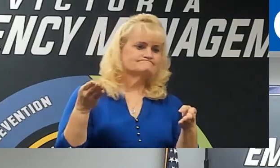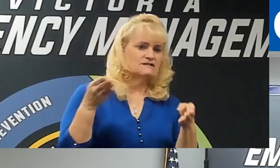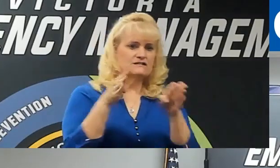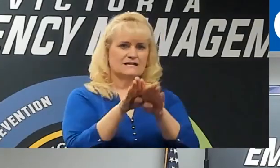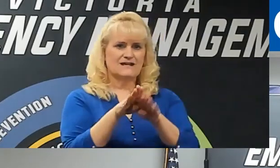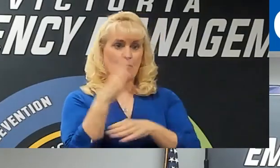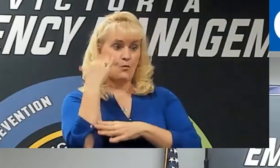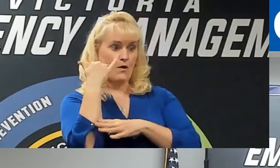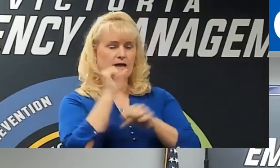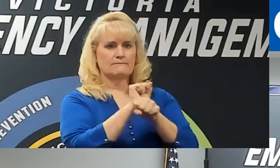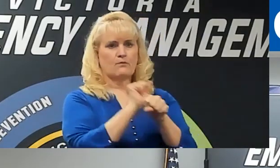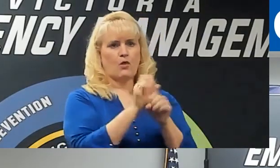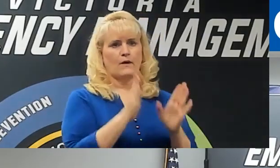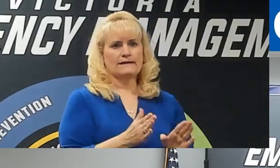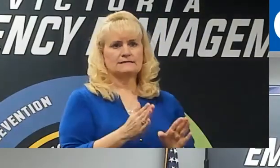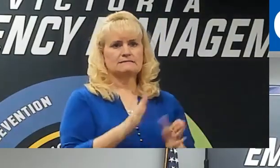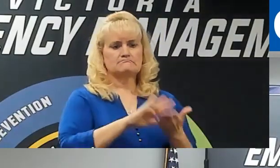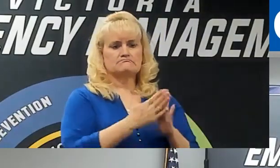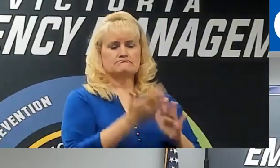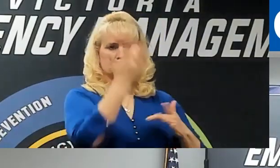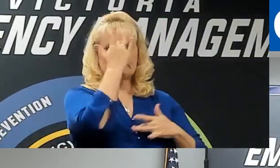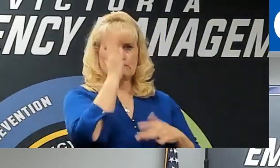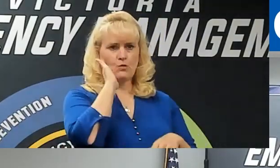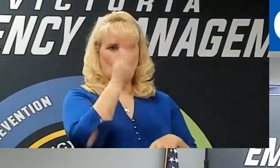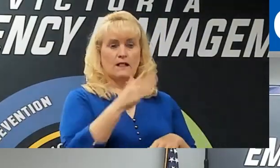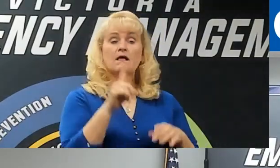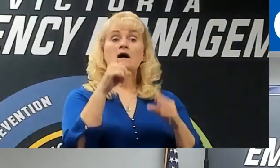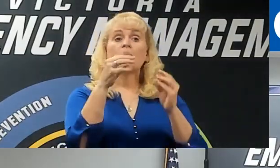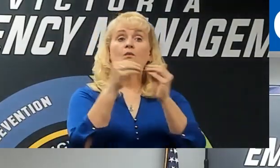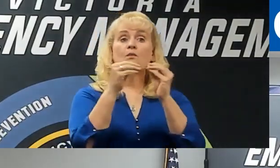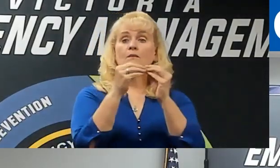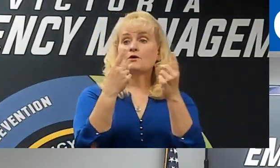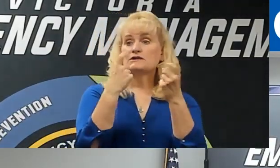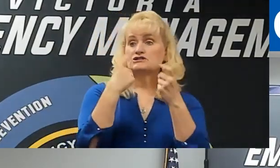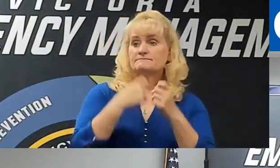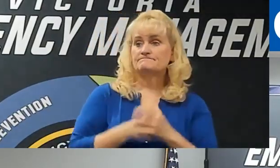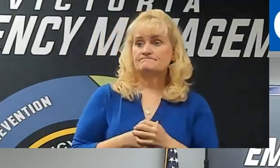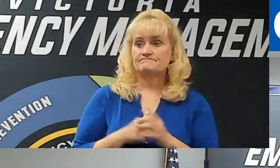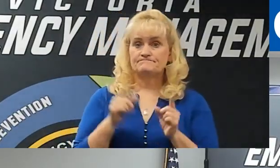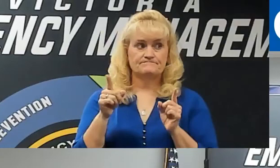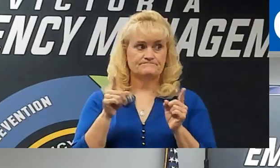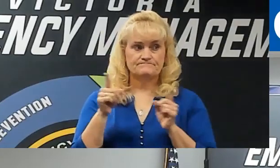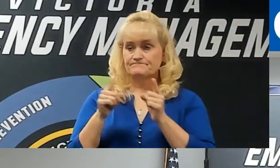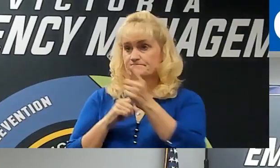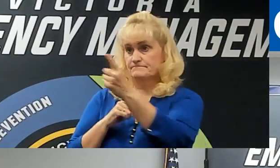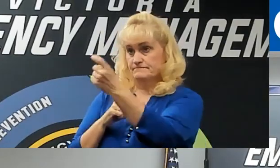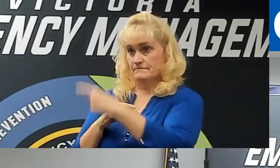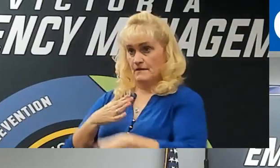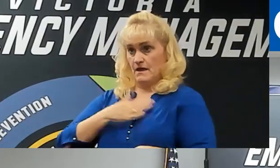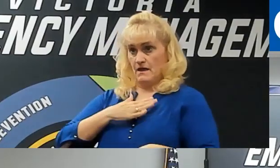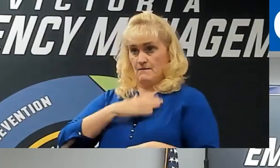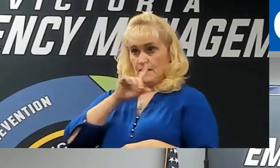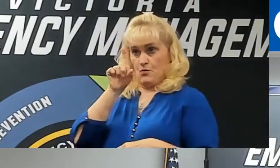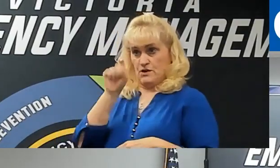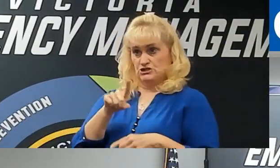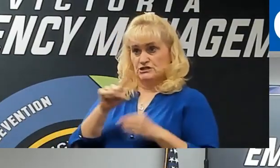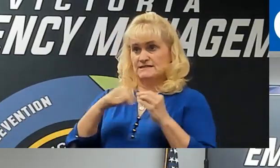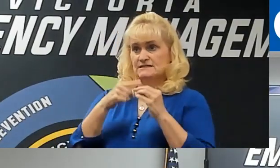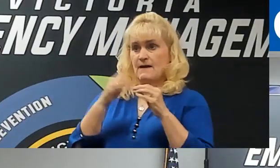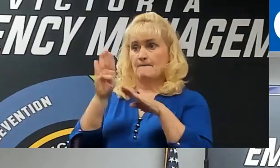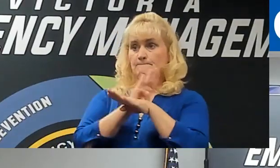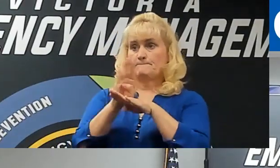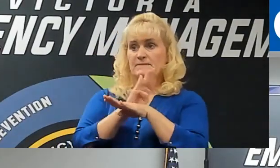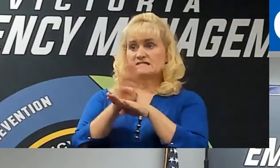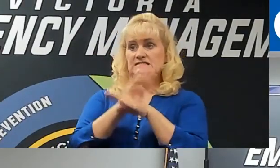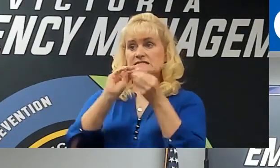have it. We can take one more question before David and John come out. Yes, Ingrid. So my question is about business